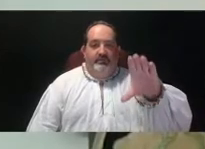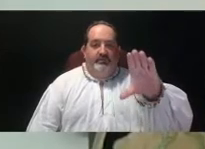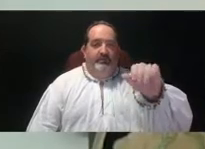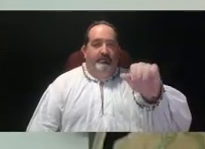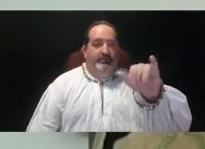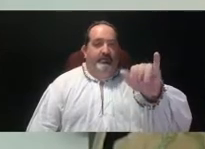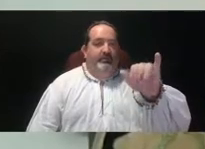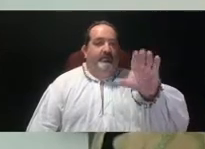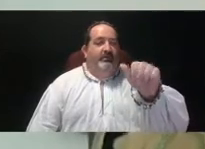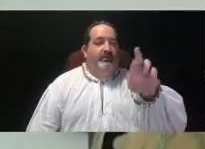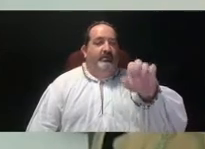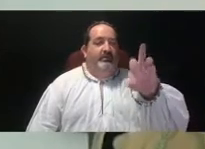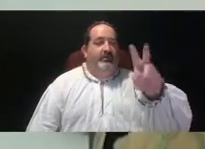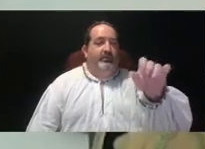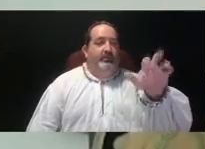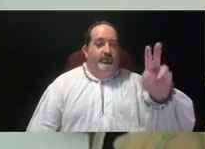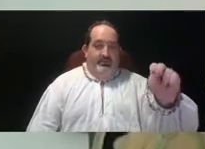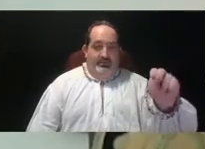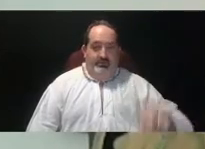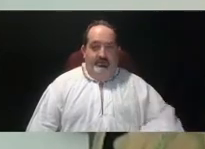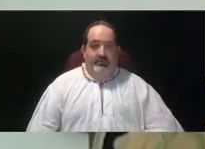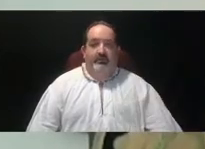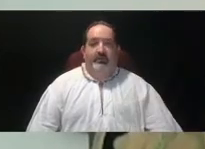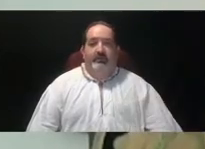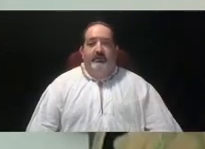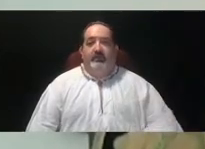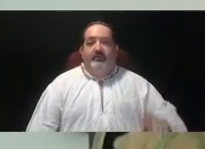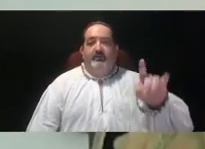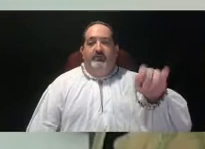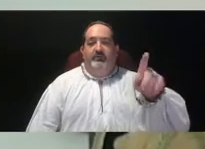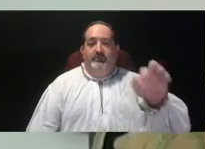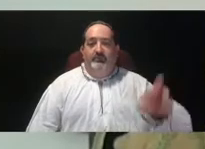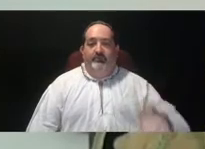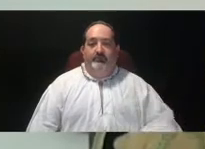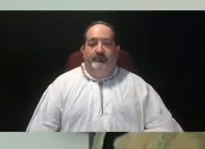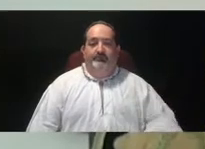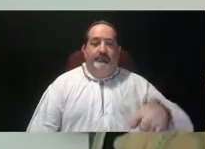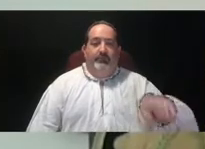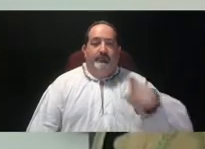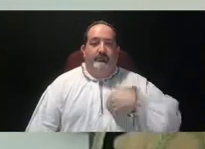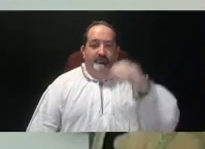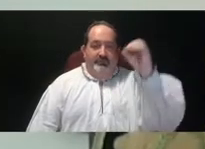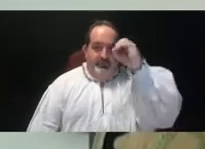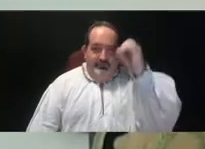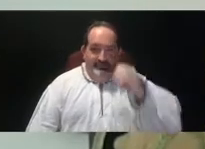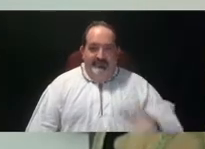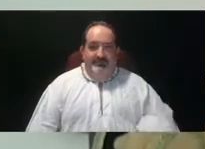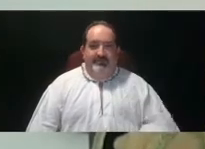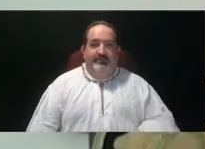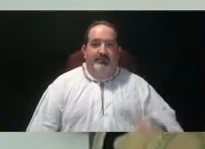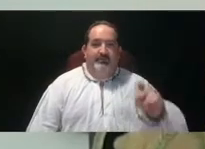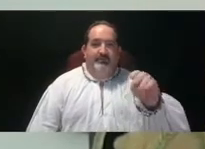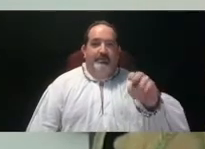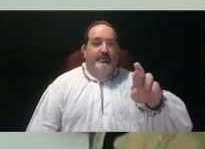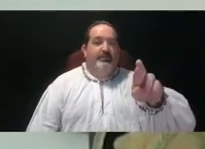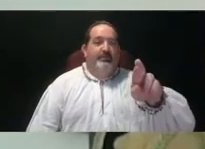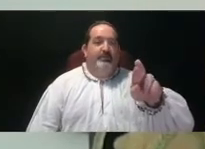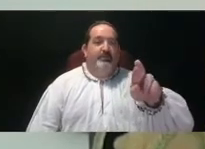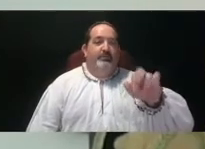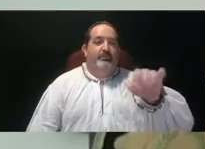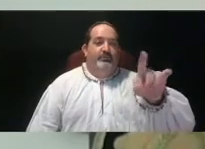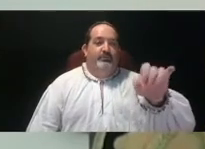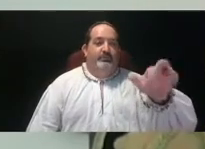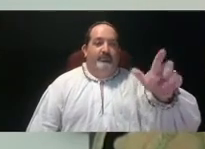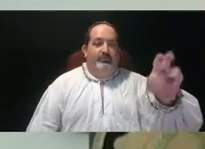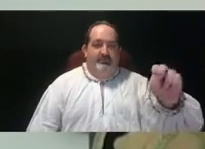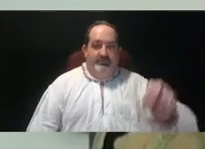Killigin, the Hamsko Ventier, those who have opinions, Master Redorn Robert